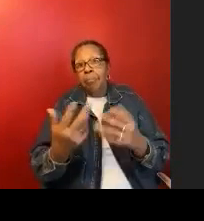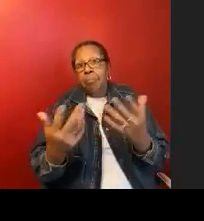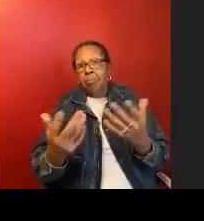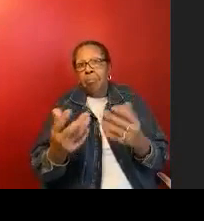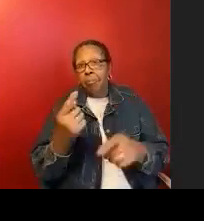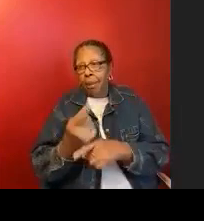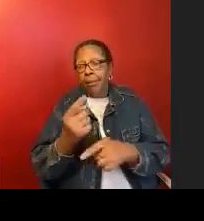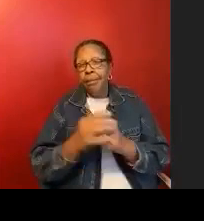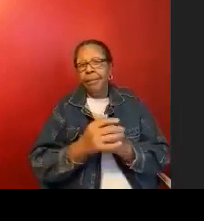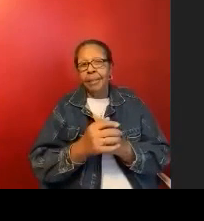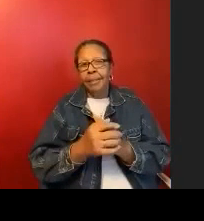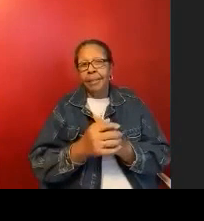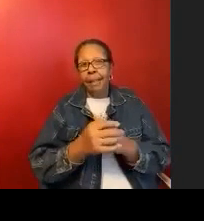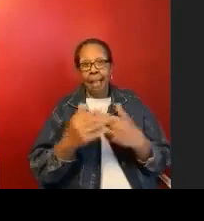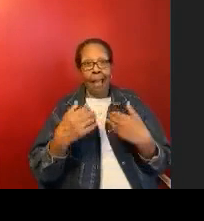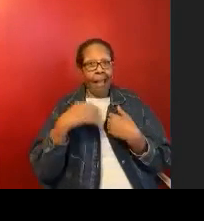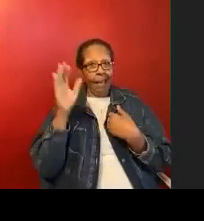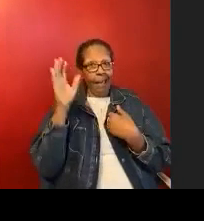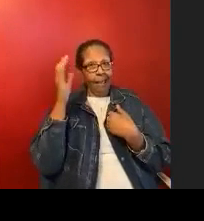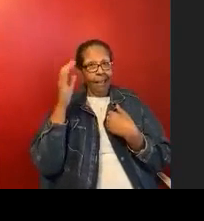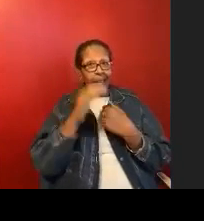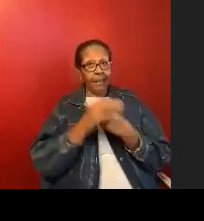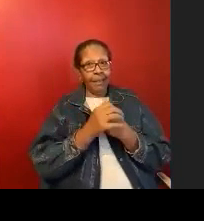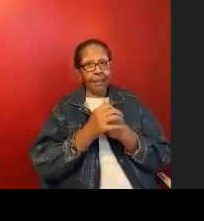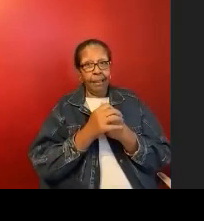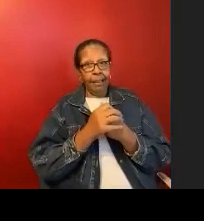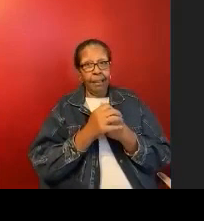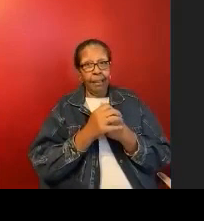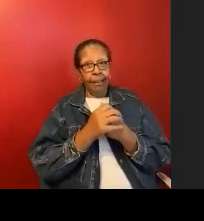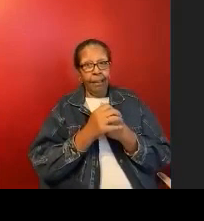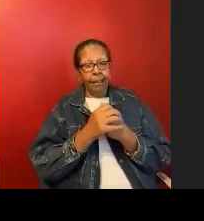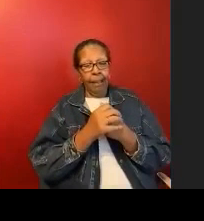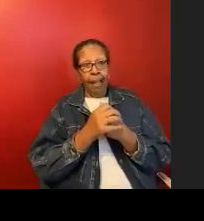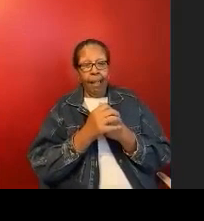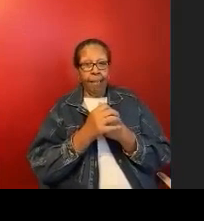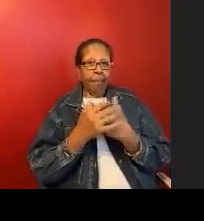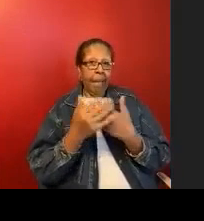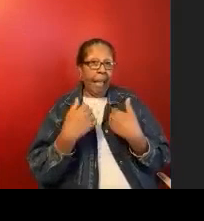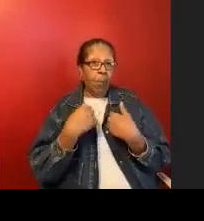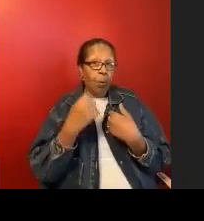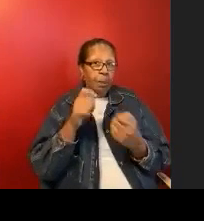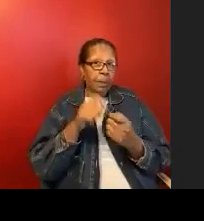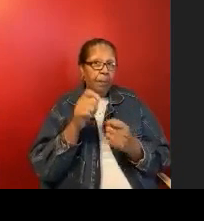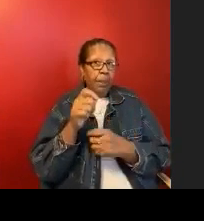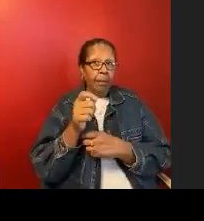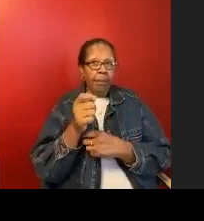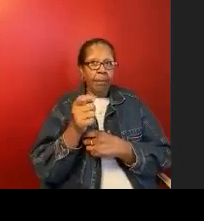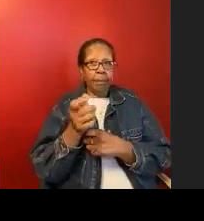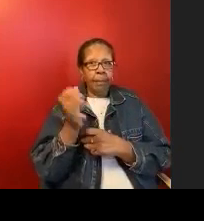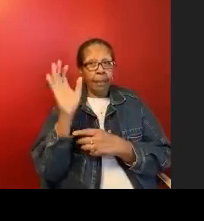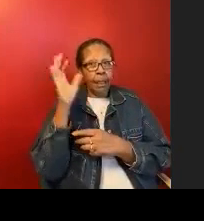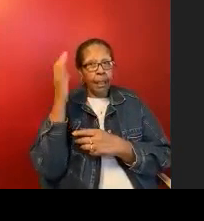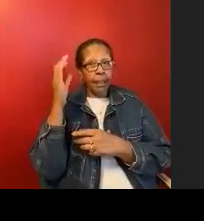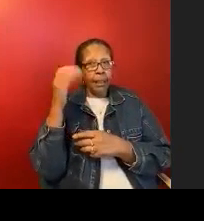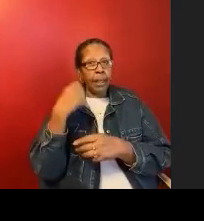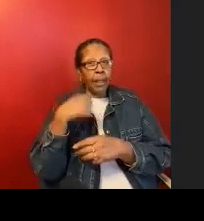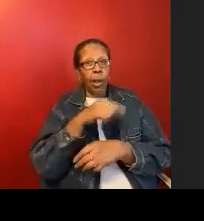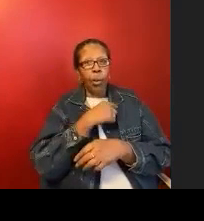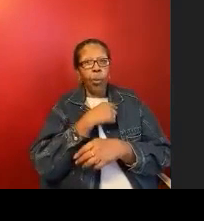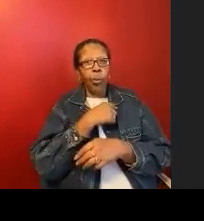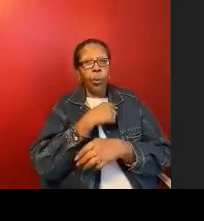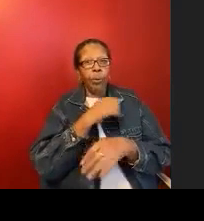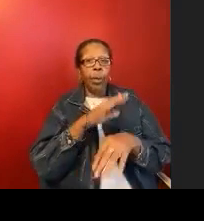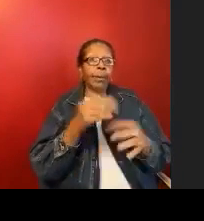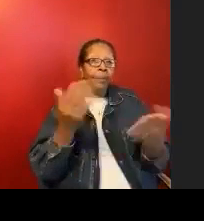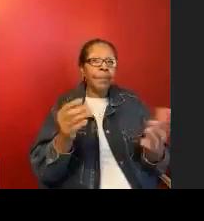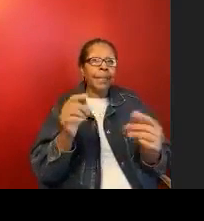I had a cousin, and this just popped in my head. I had a cousin we always called, and especially down south, everybody in the